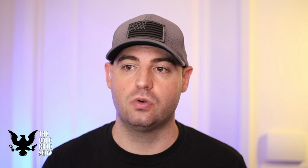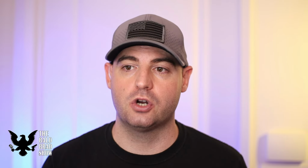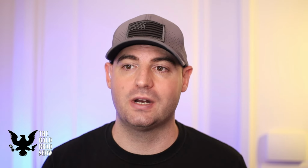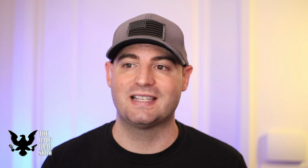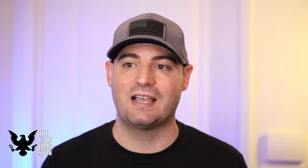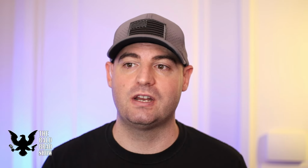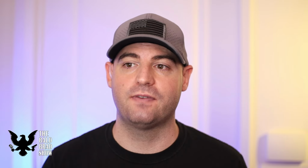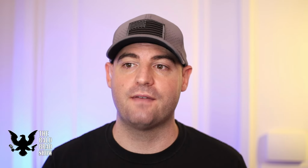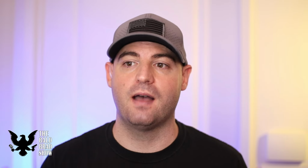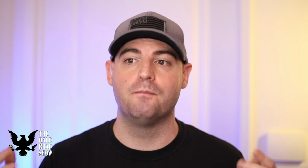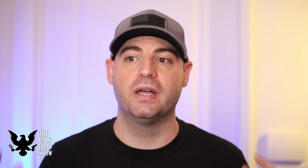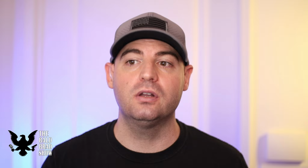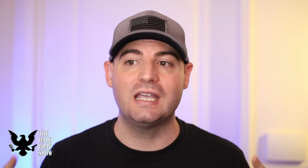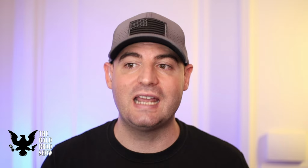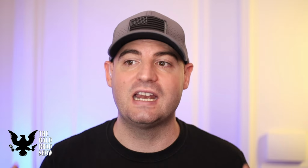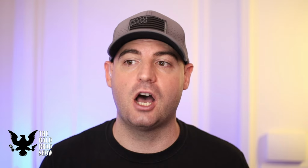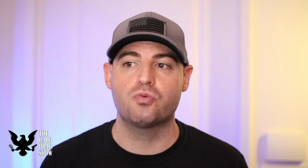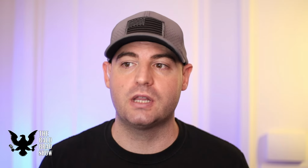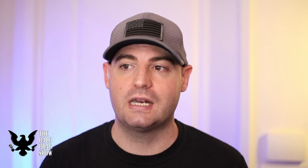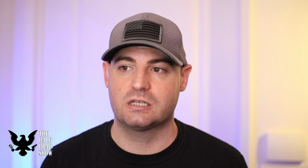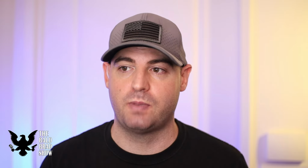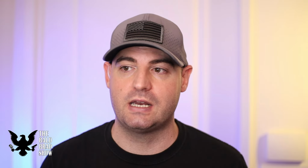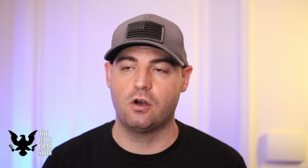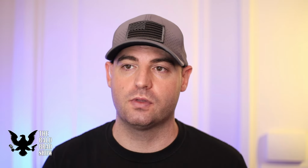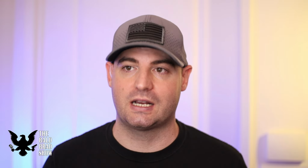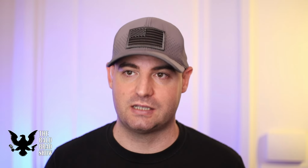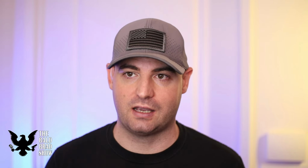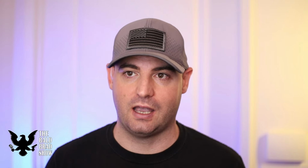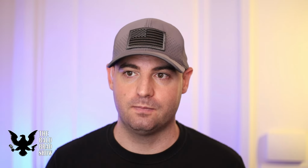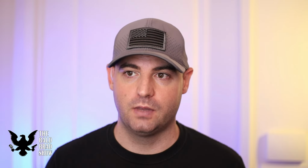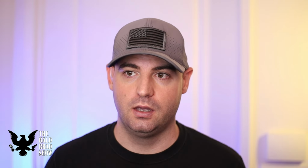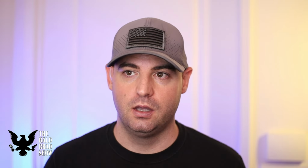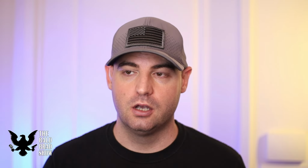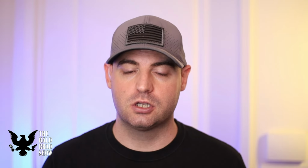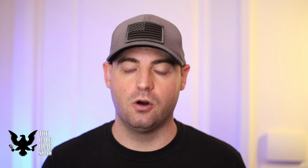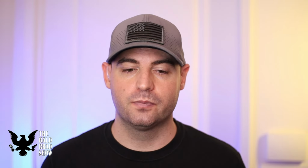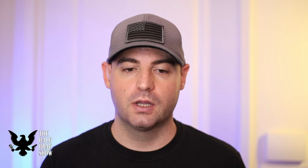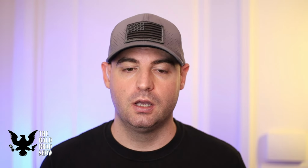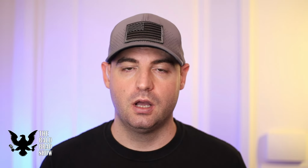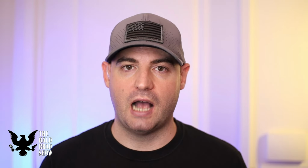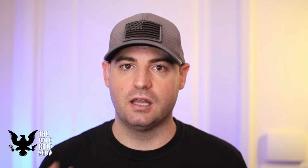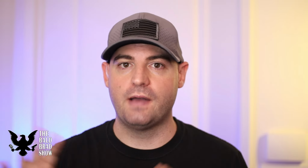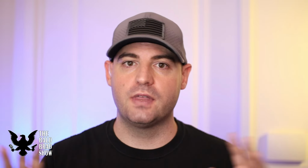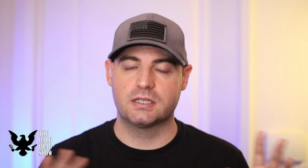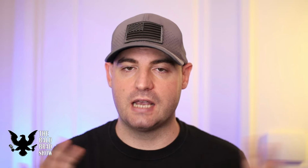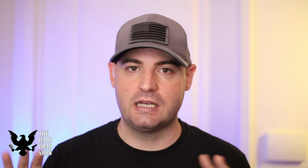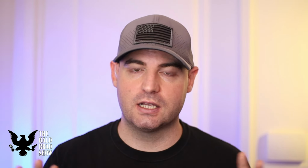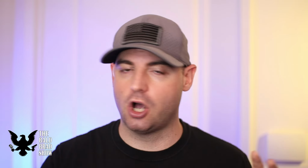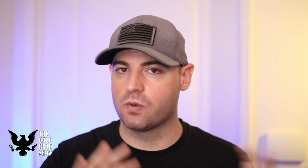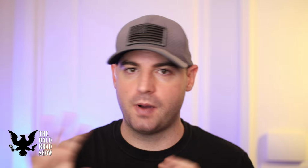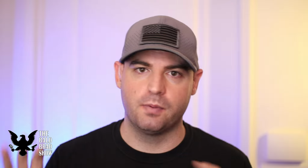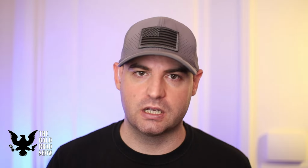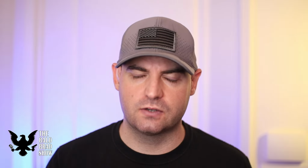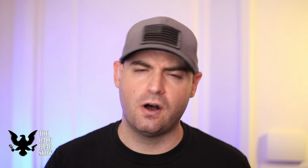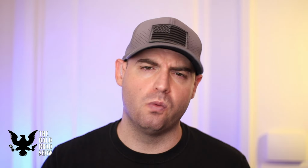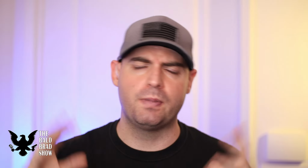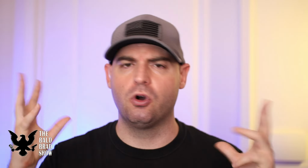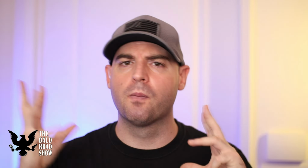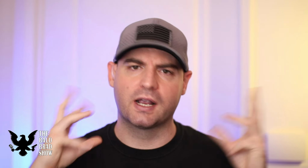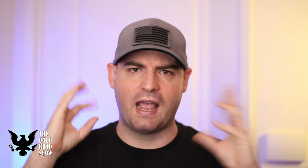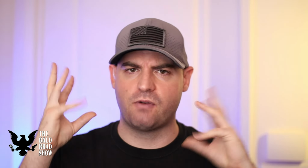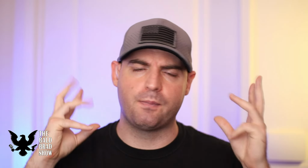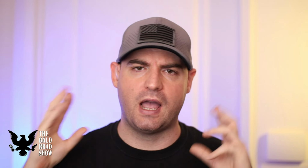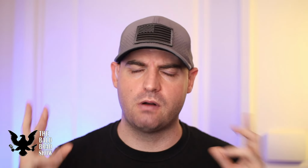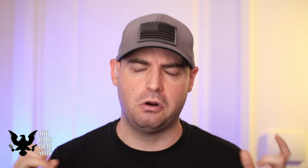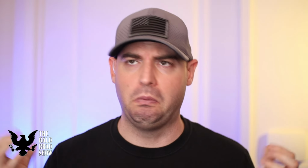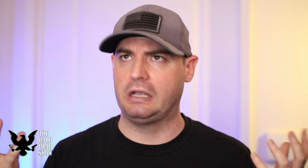of $275 billion in unrelated spending over the next decade. So I love how this idea, it's all Republicans' fault. Whoopi